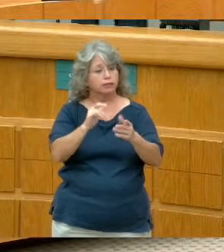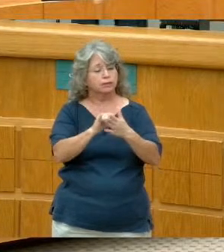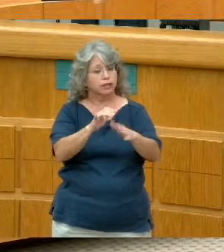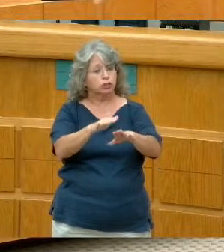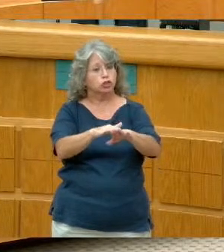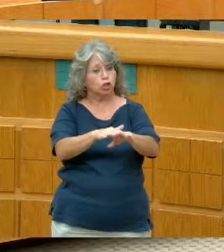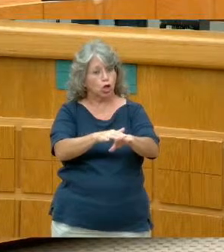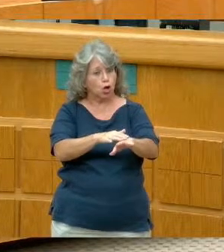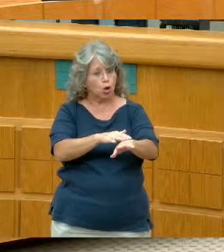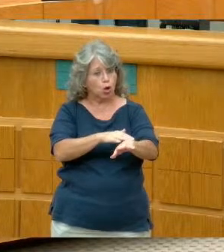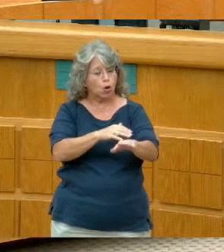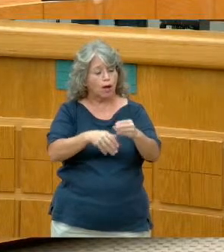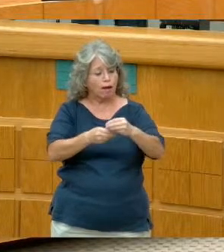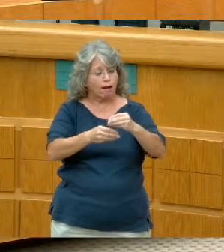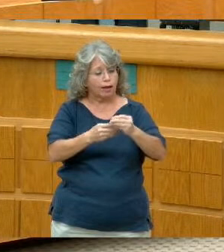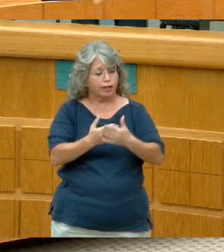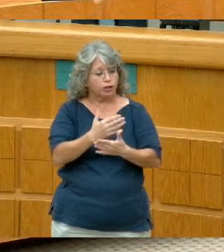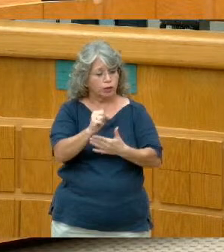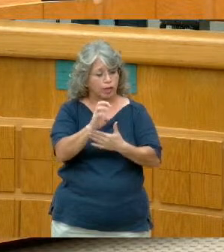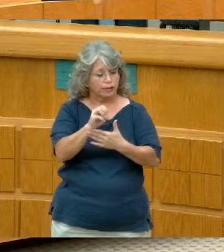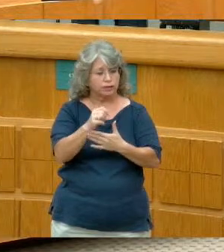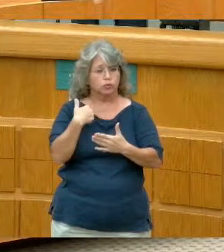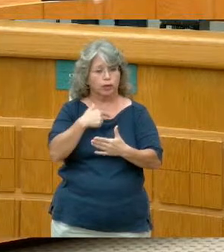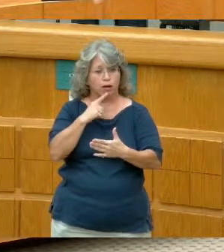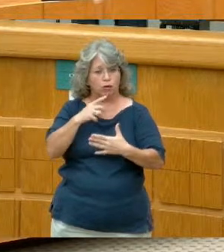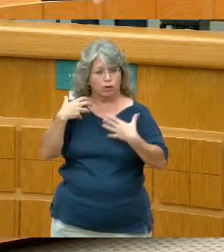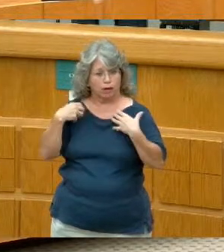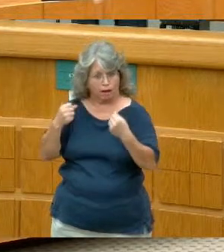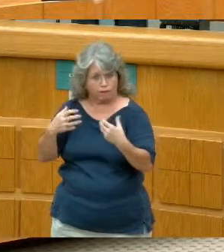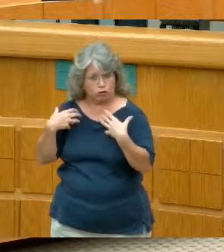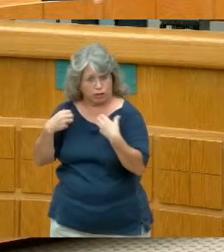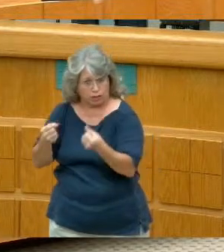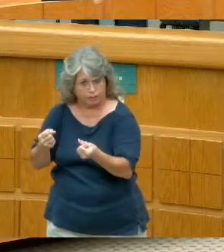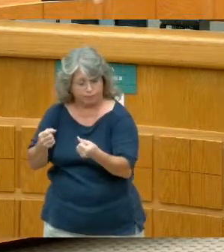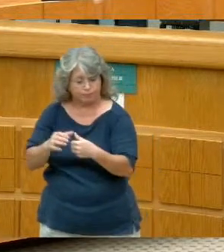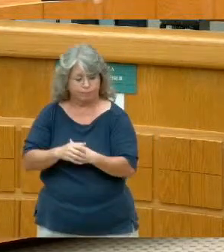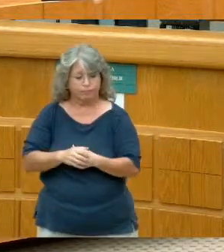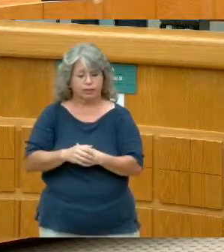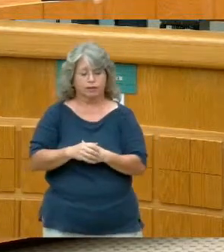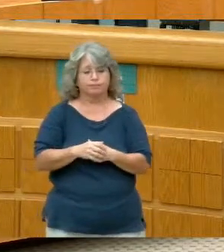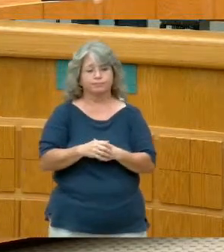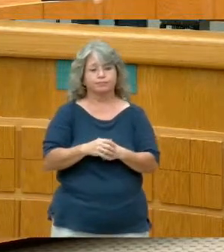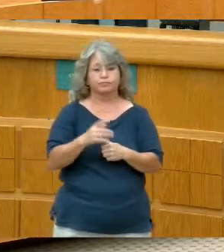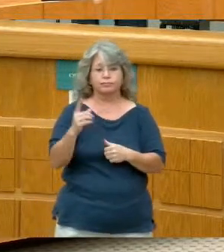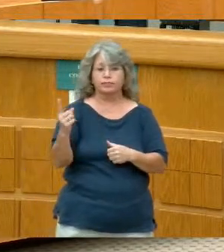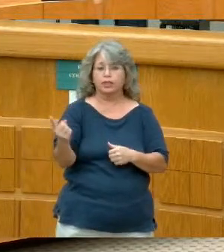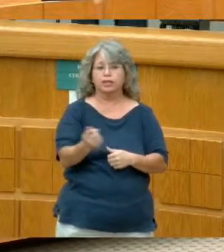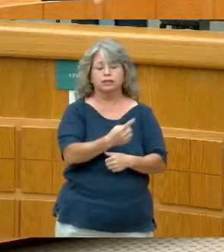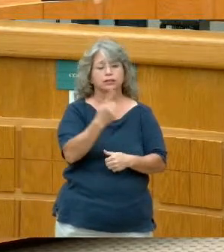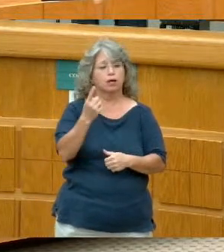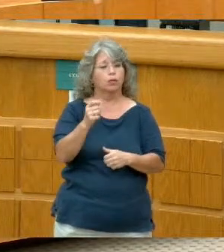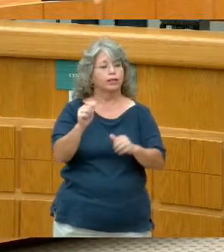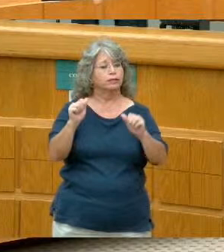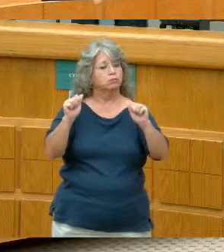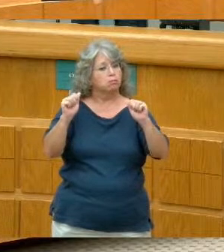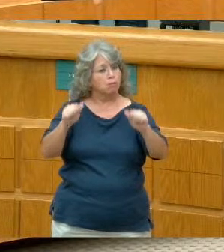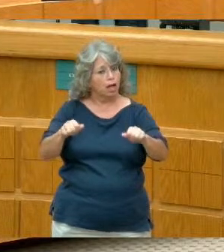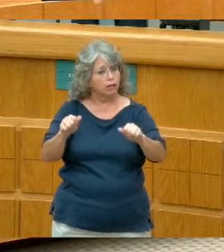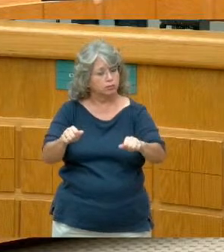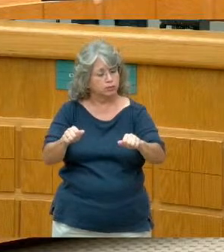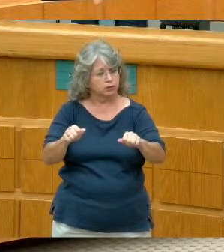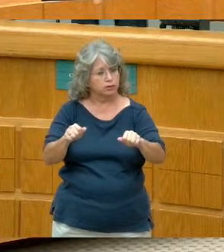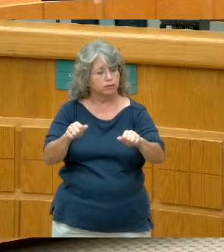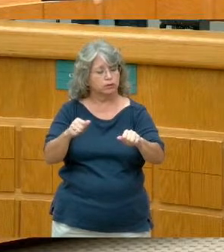are slowing, it appears. And as we recover and our recovery continues, it's always possible, always